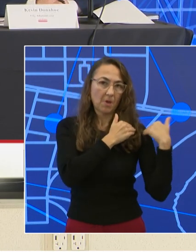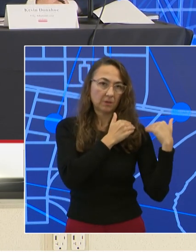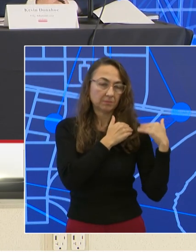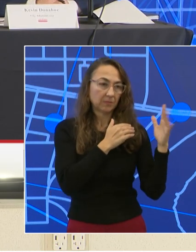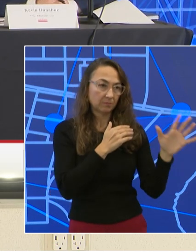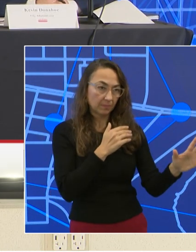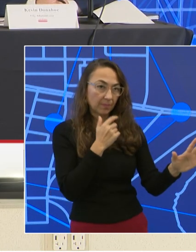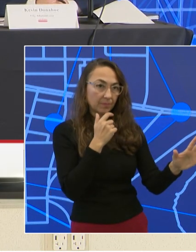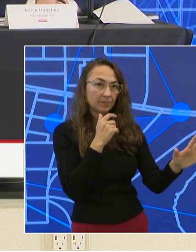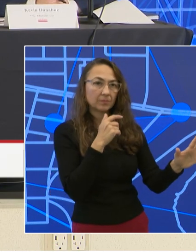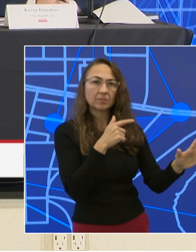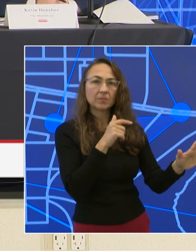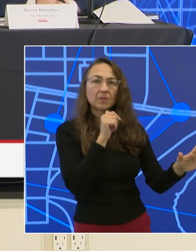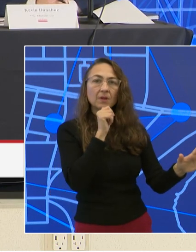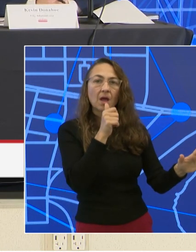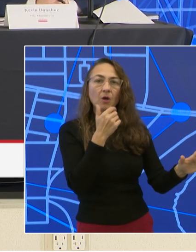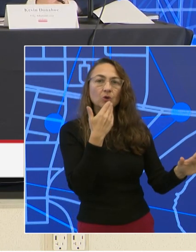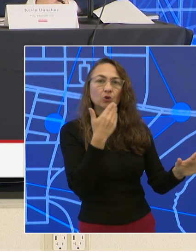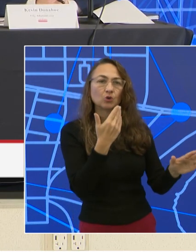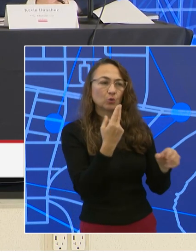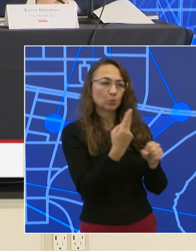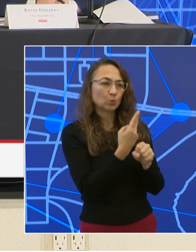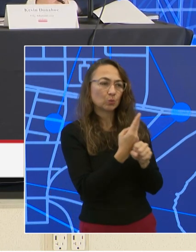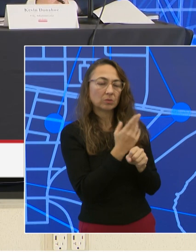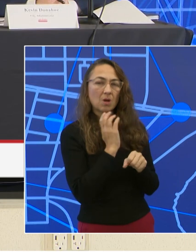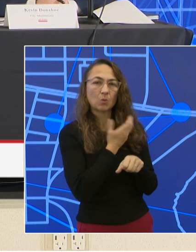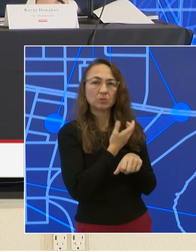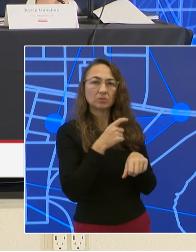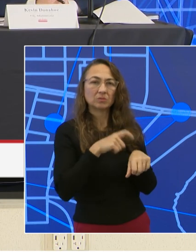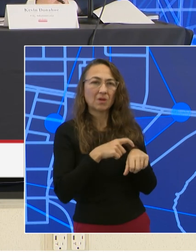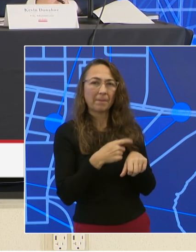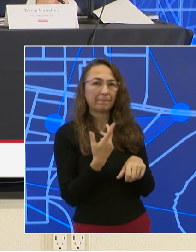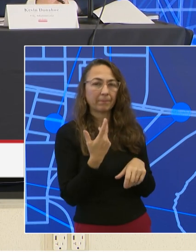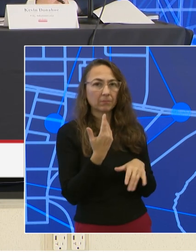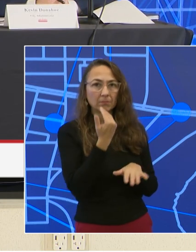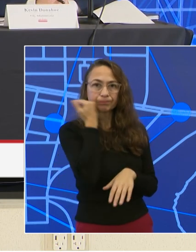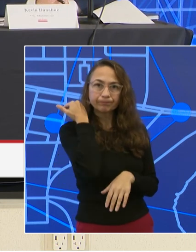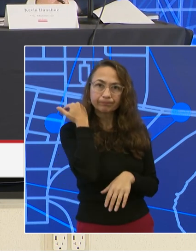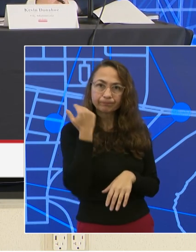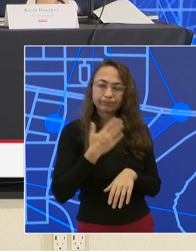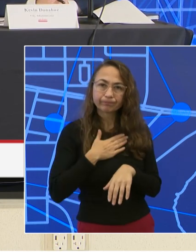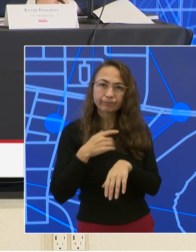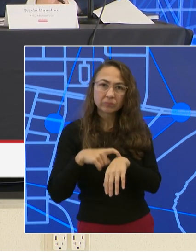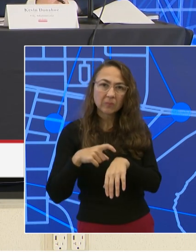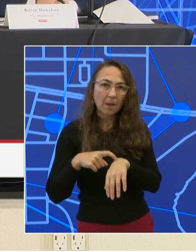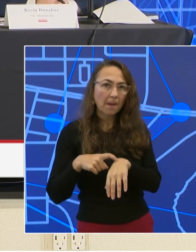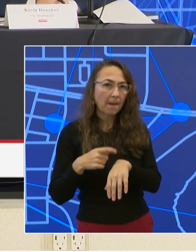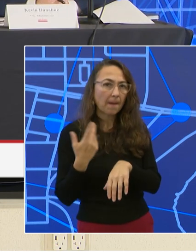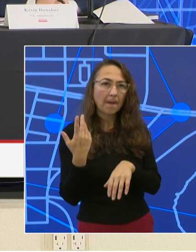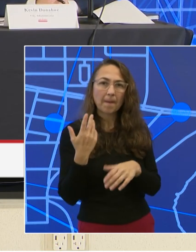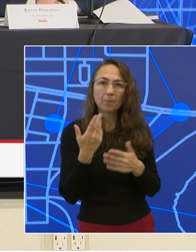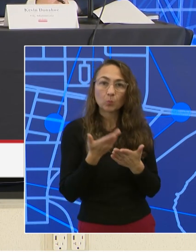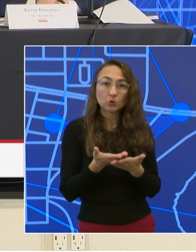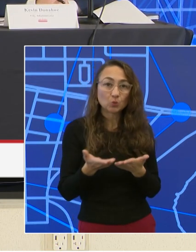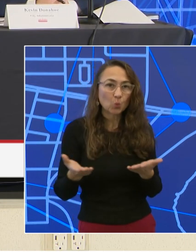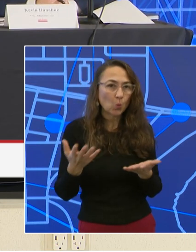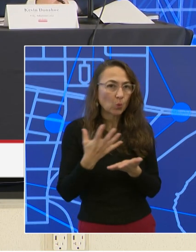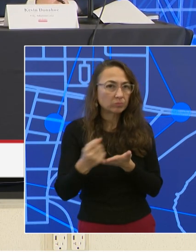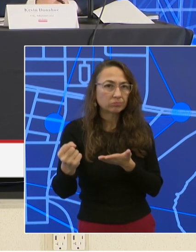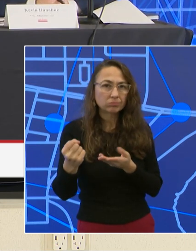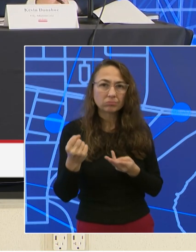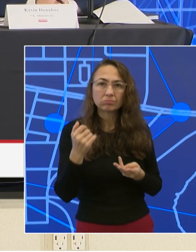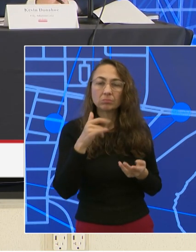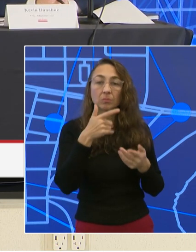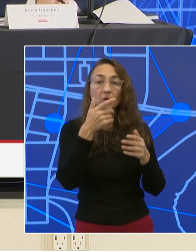of our time. That's not a good use of our very limited resources at the DC Superior Court. I